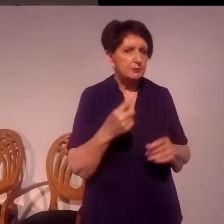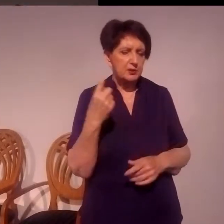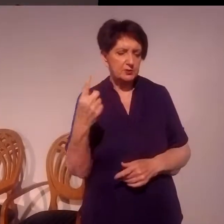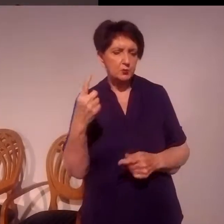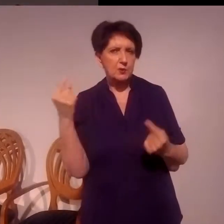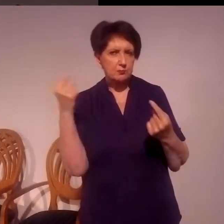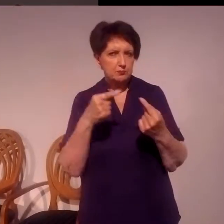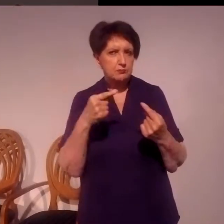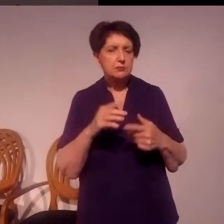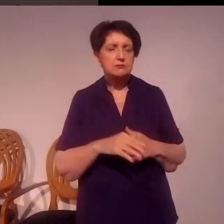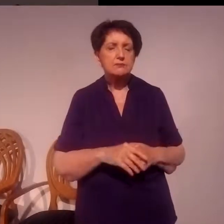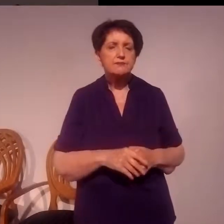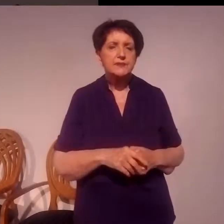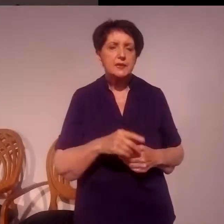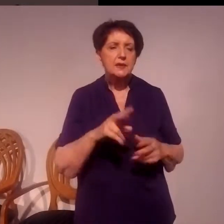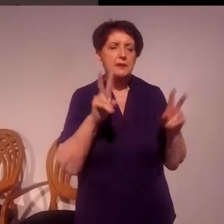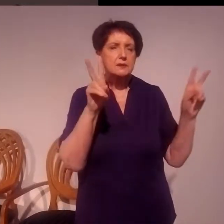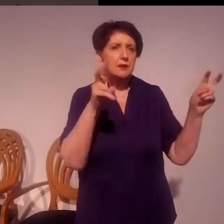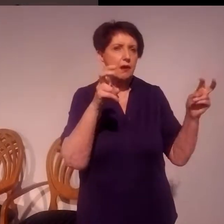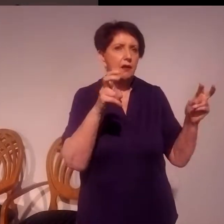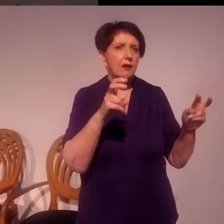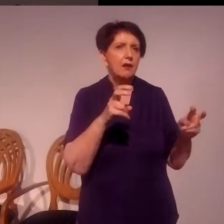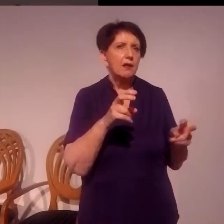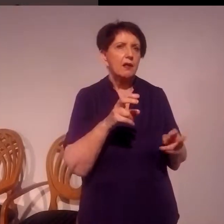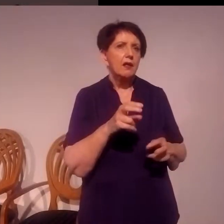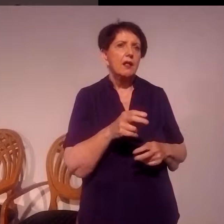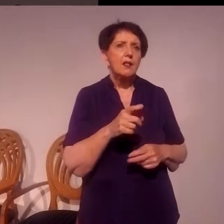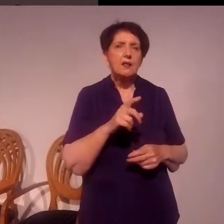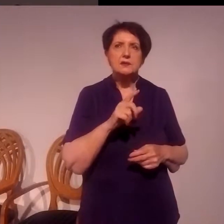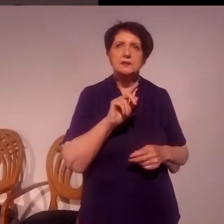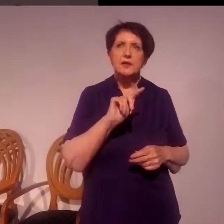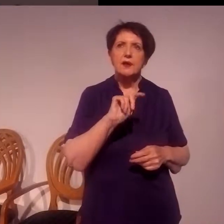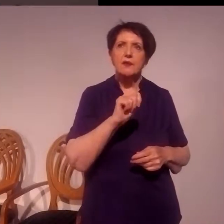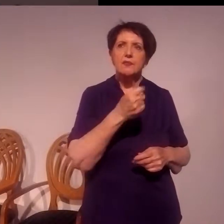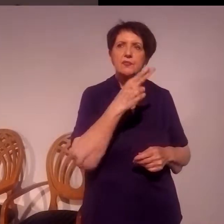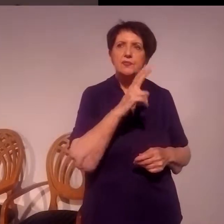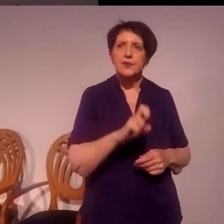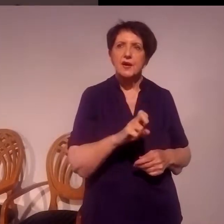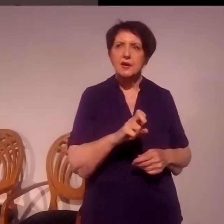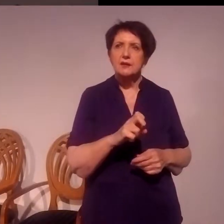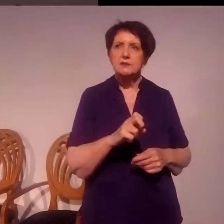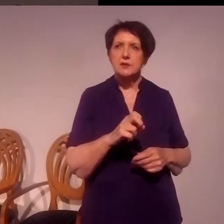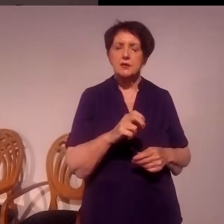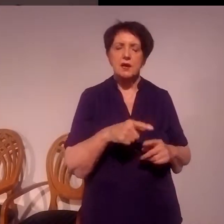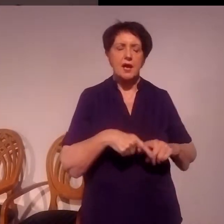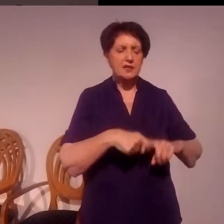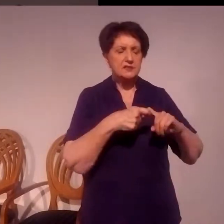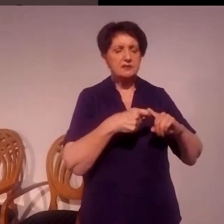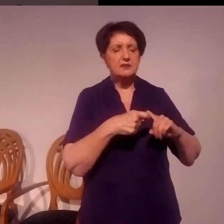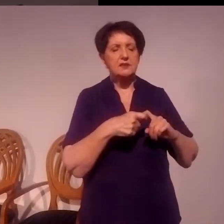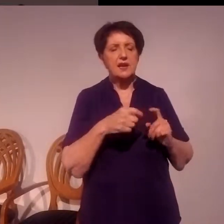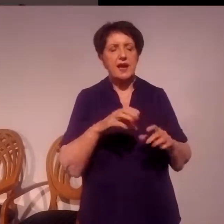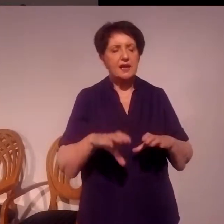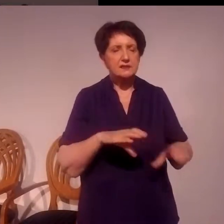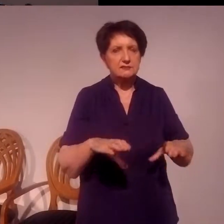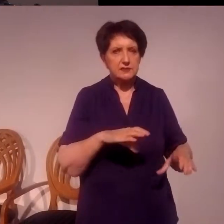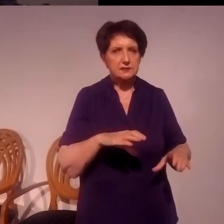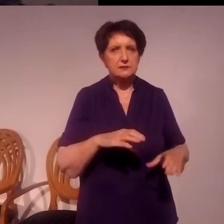particular essay, and it's called The Reluctant Activist. And it's this psychologist, her name is Mary